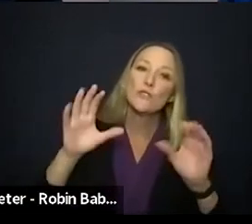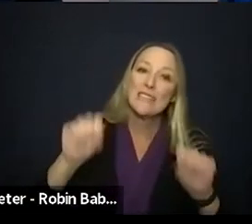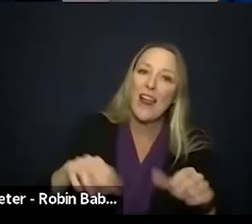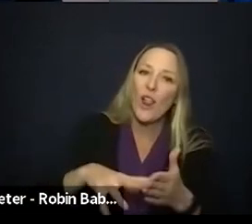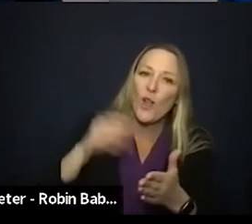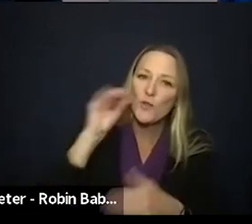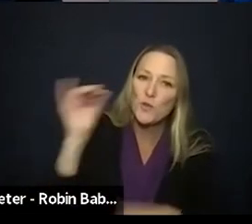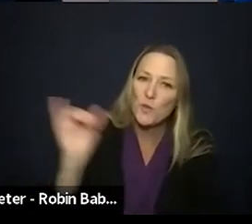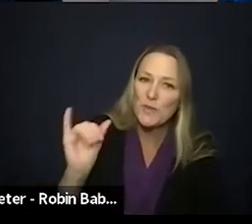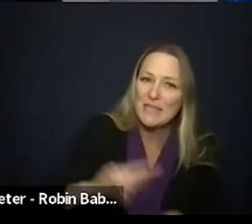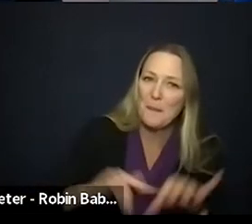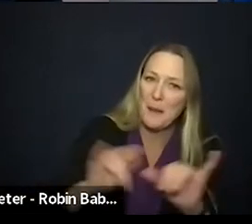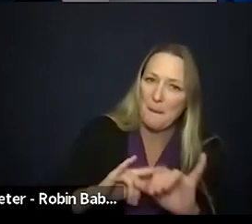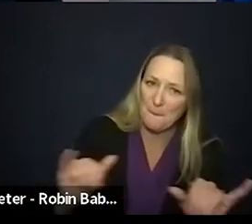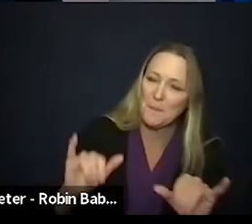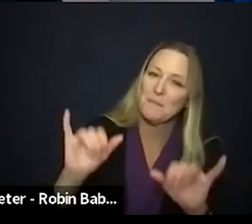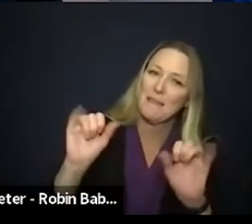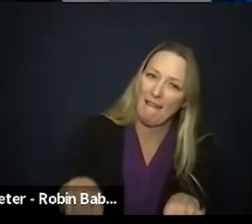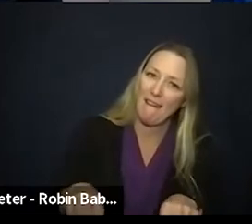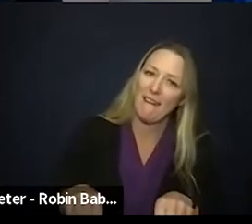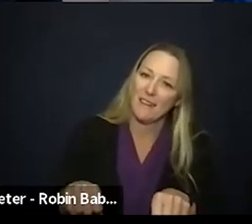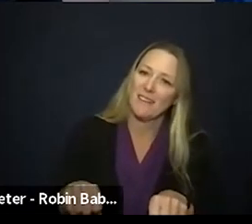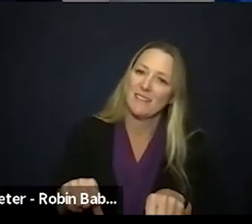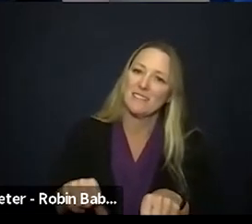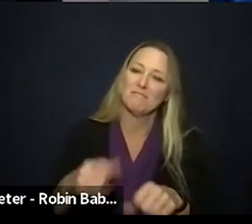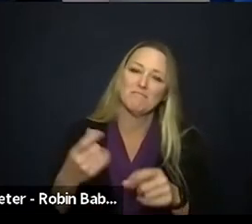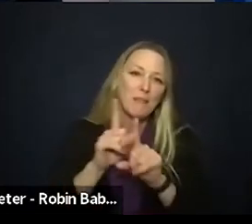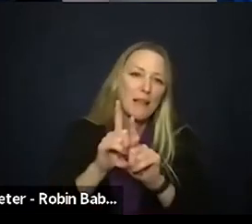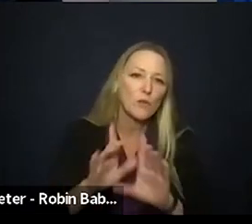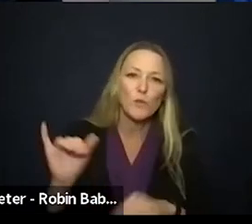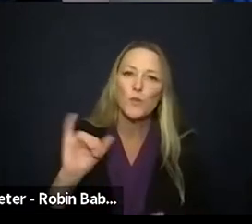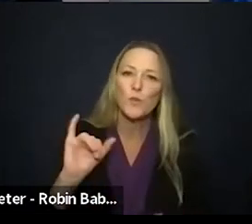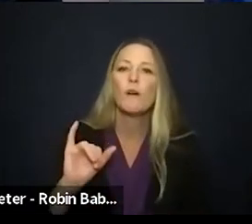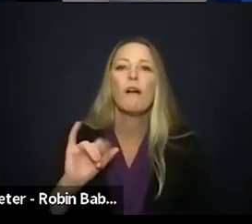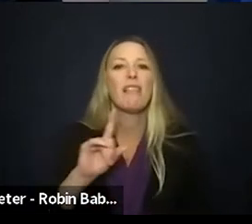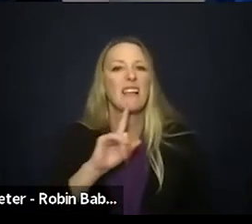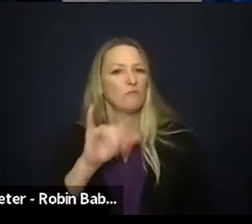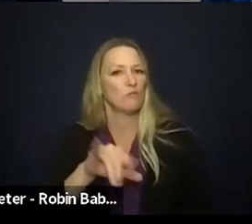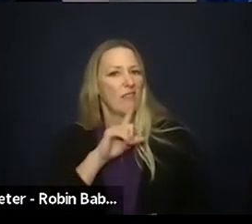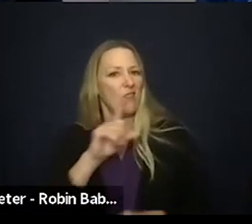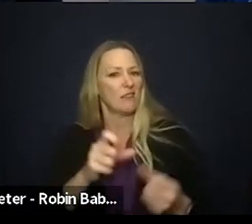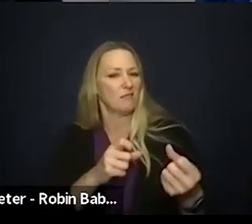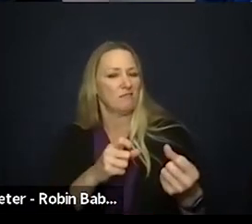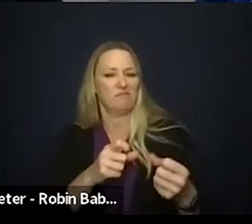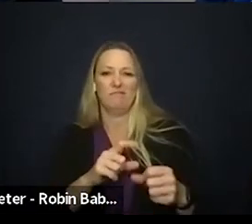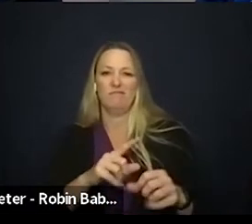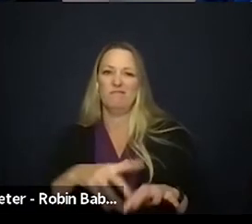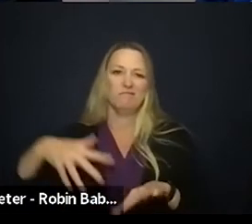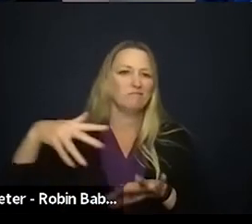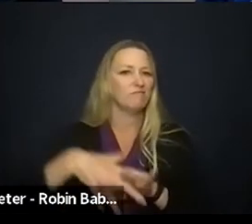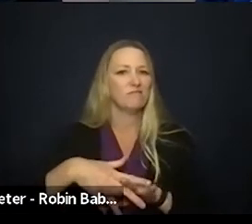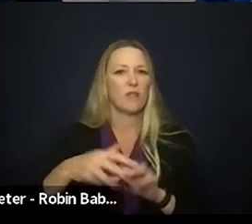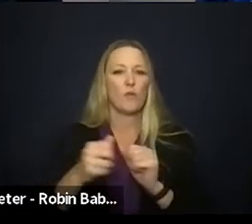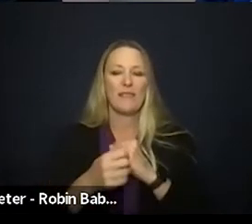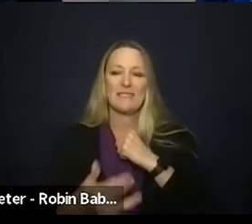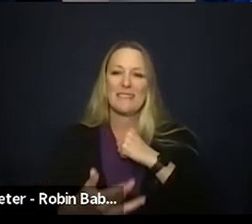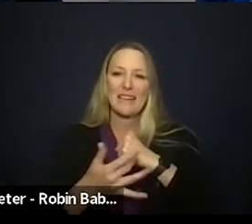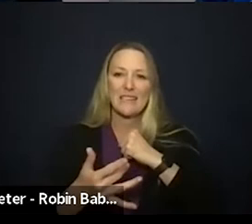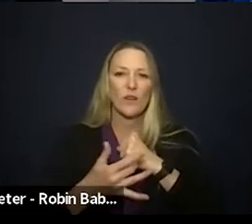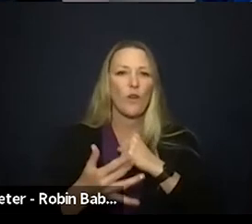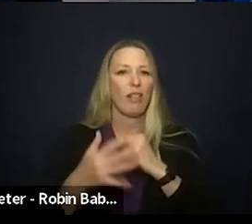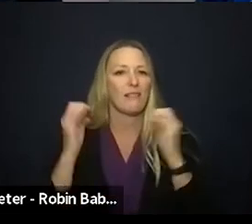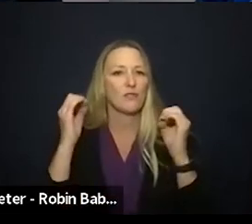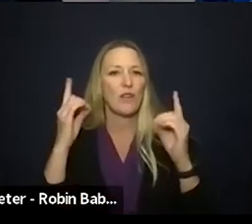alongside students which is really foundational to all of career technical education and the philosophy of doing authentic